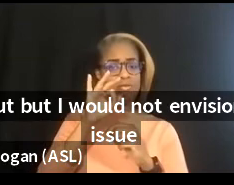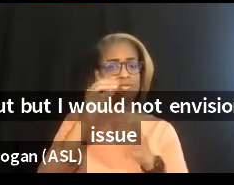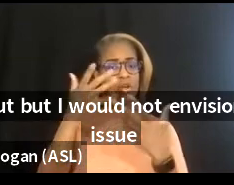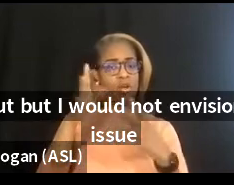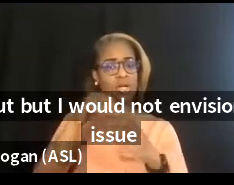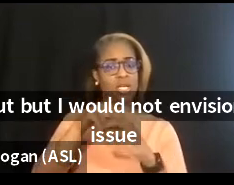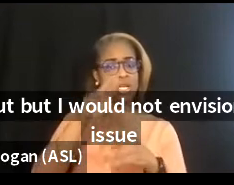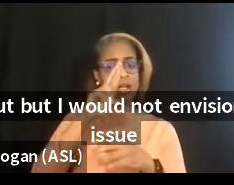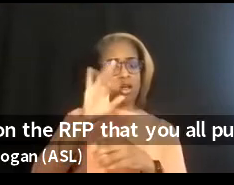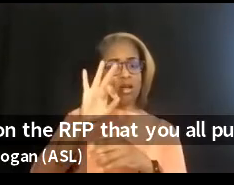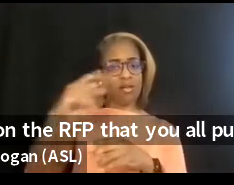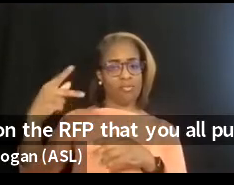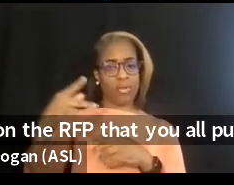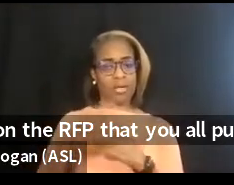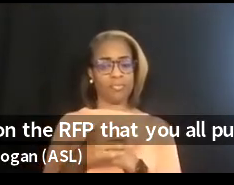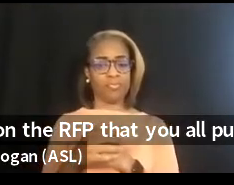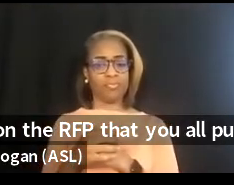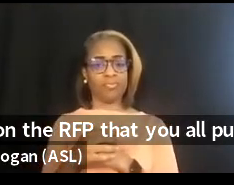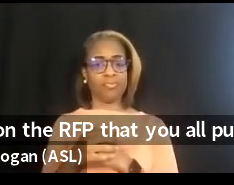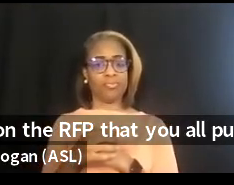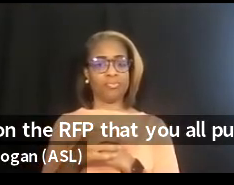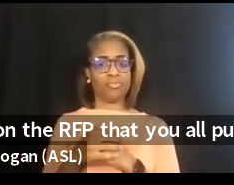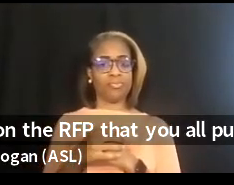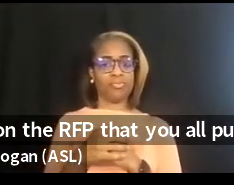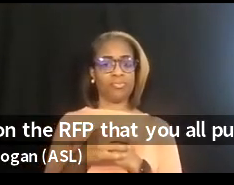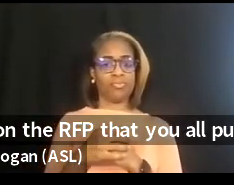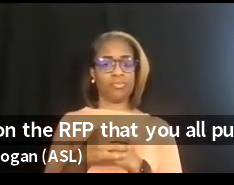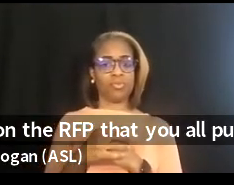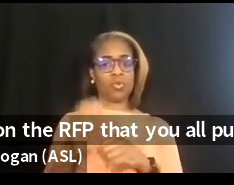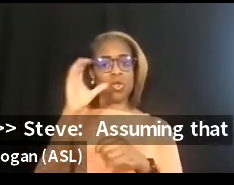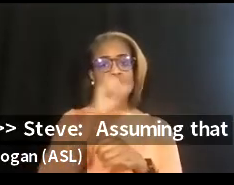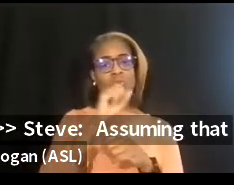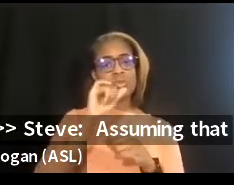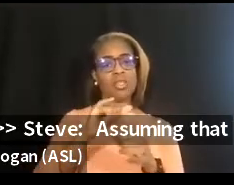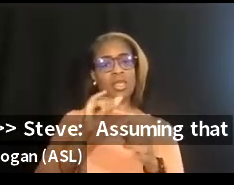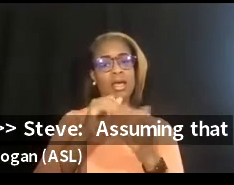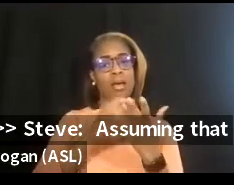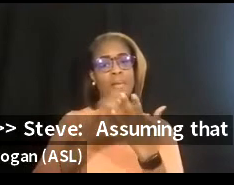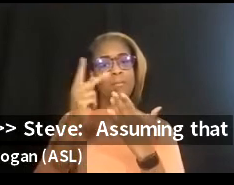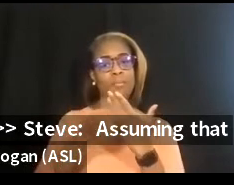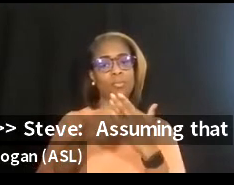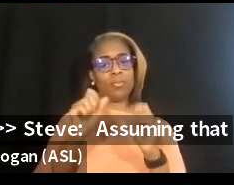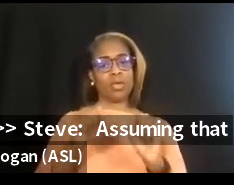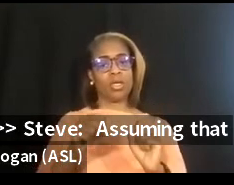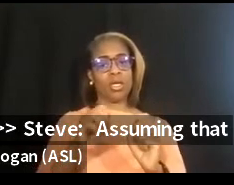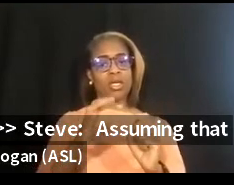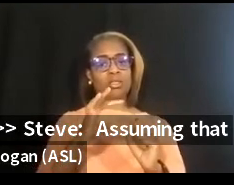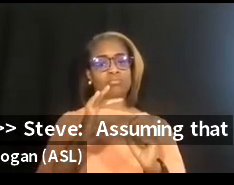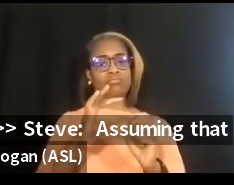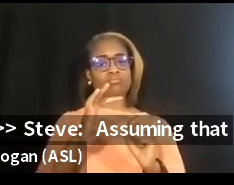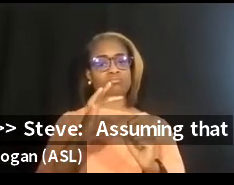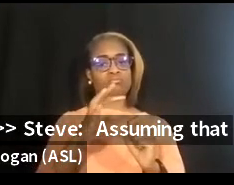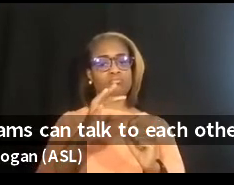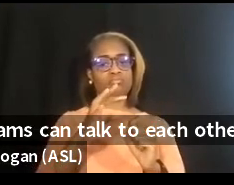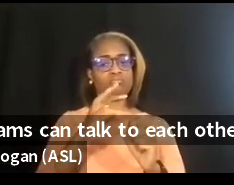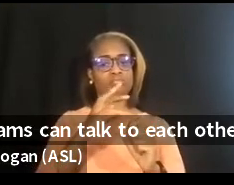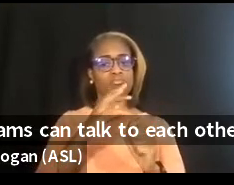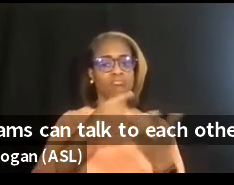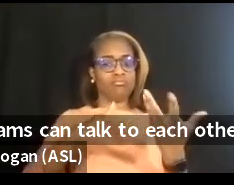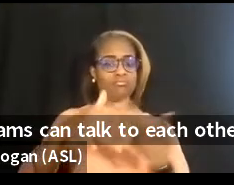Assuming that the various programs can talk to each other, that would be true. Yes, yeah.